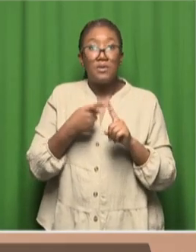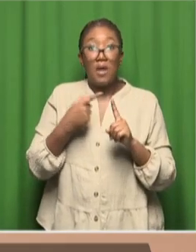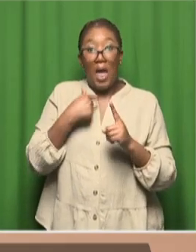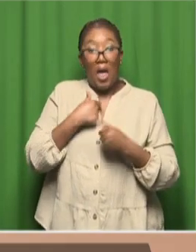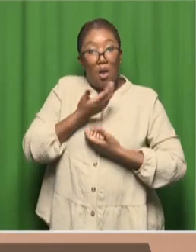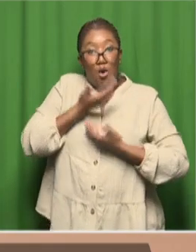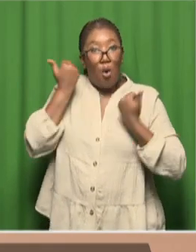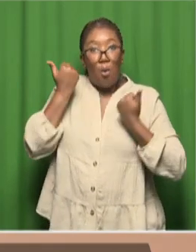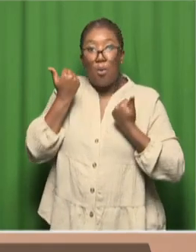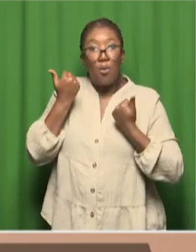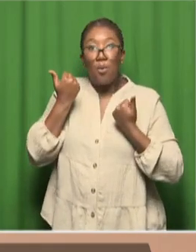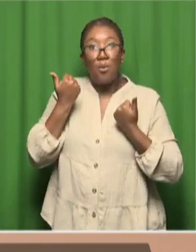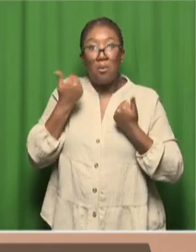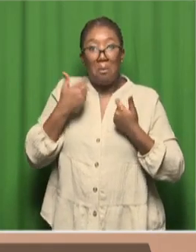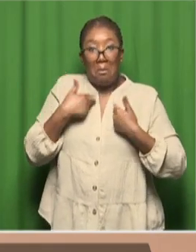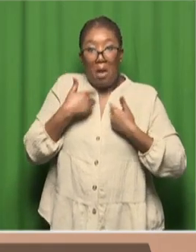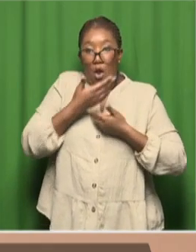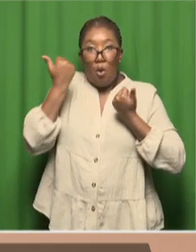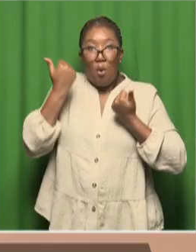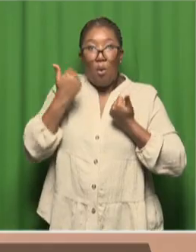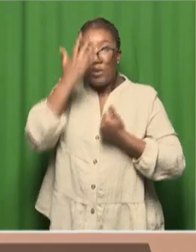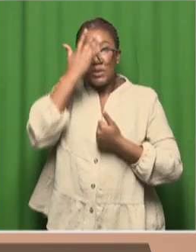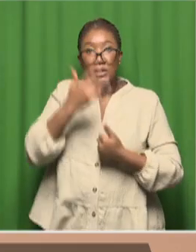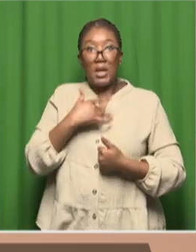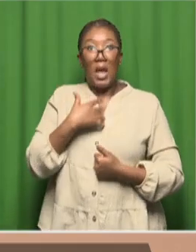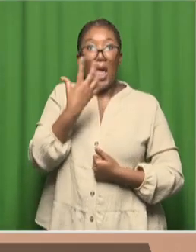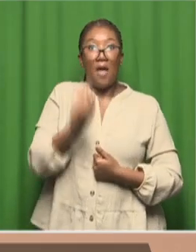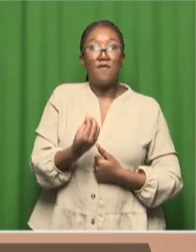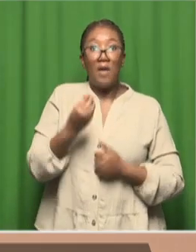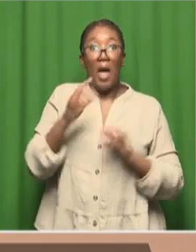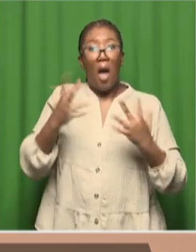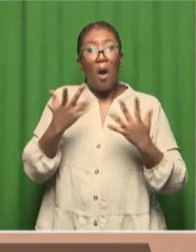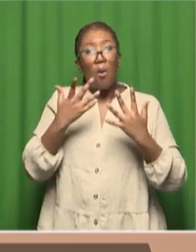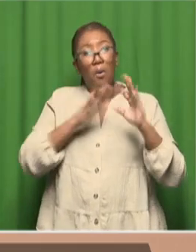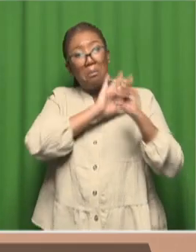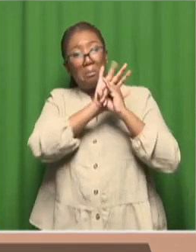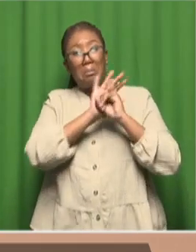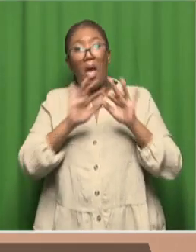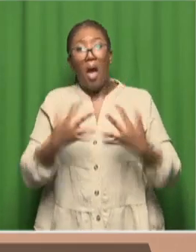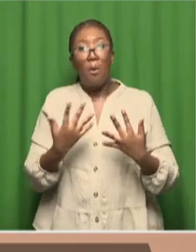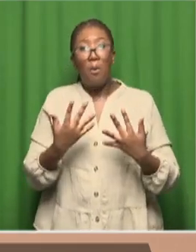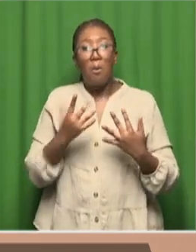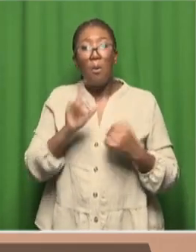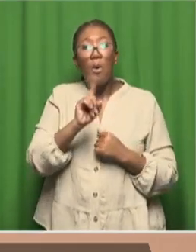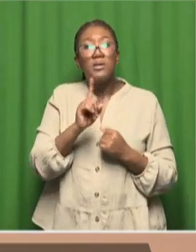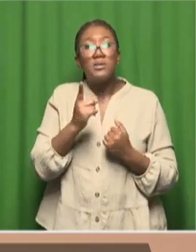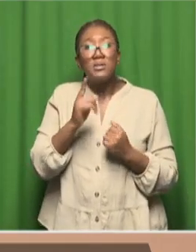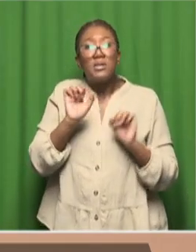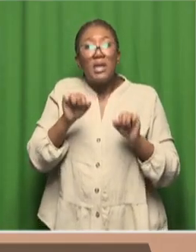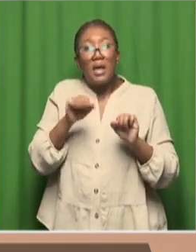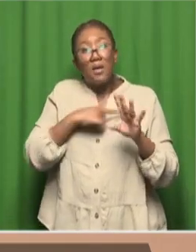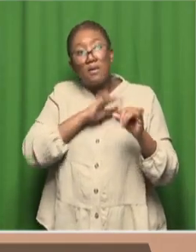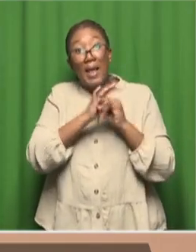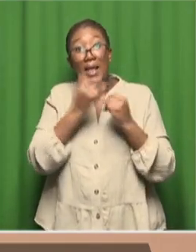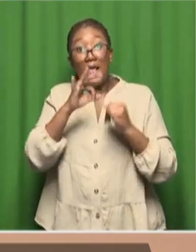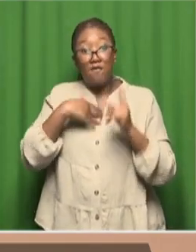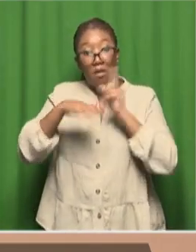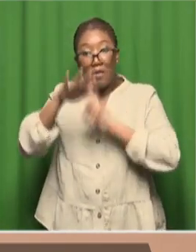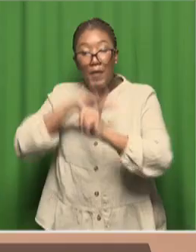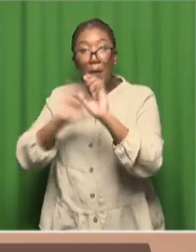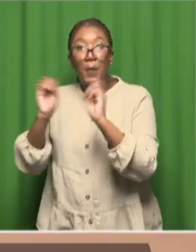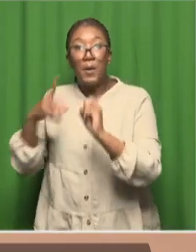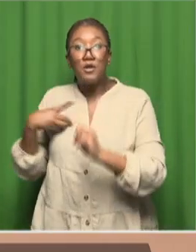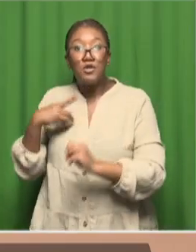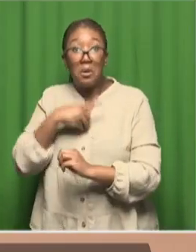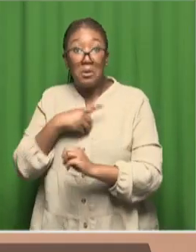don't necessarily even know that you have. I mean, is there a symptom I should look out for? I mean, if I don't go for screening regularly, is